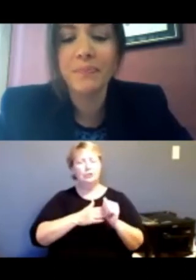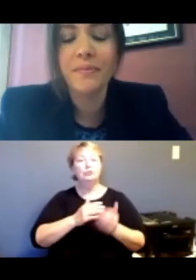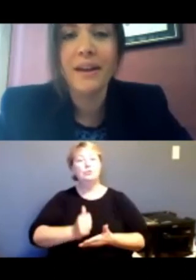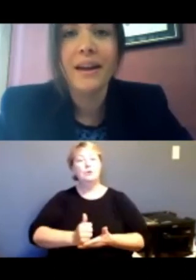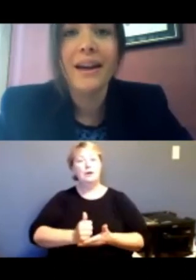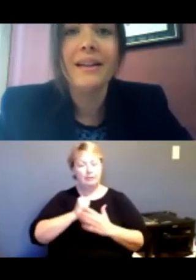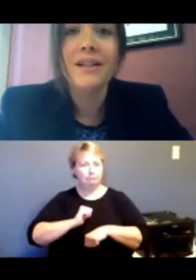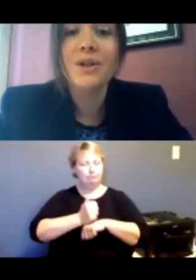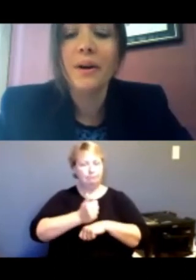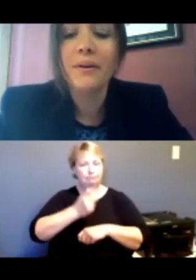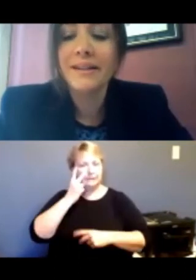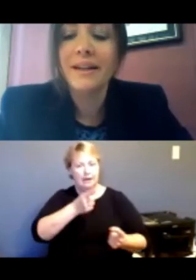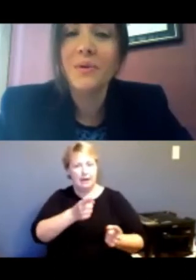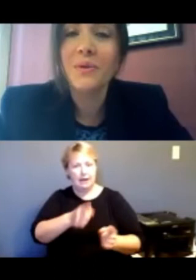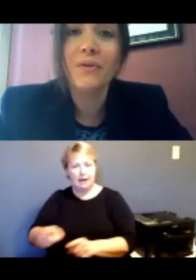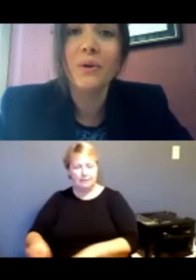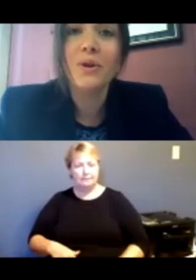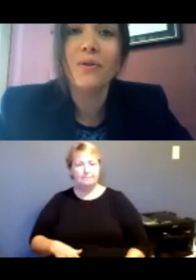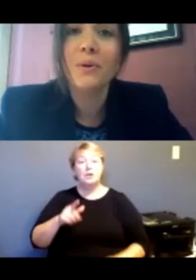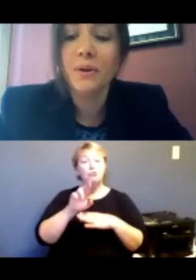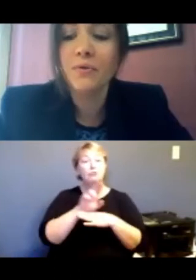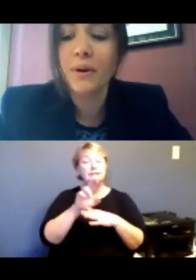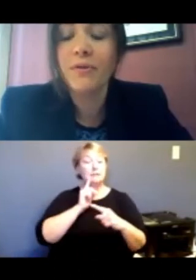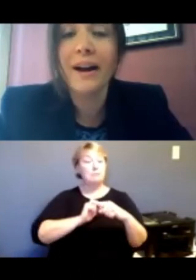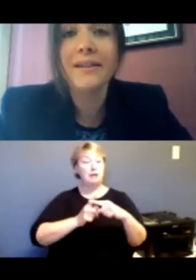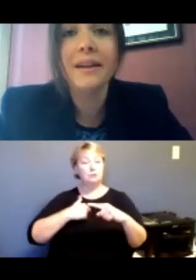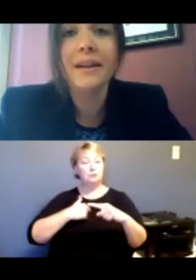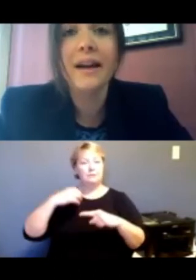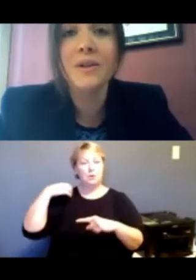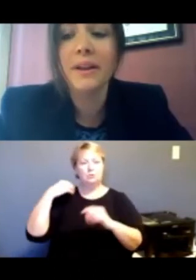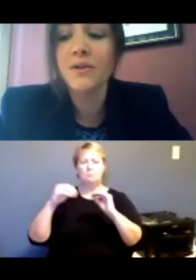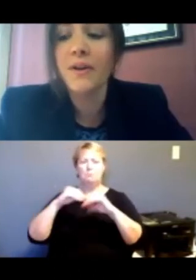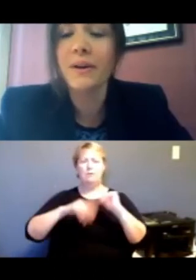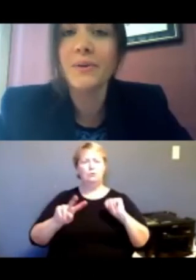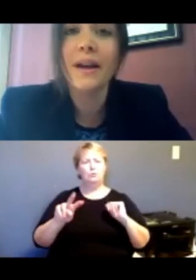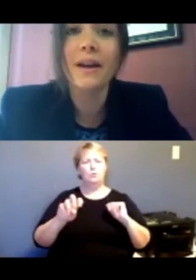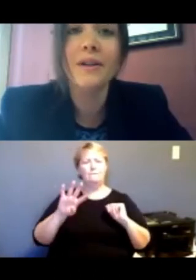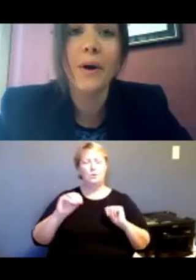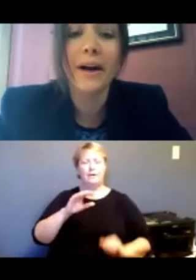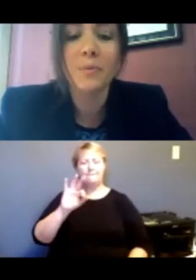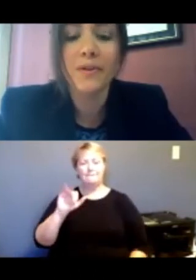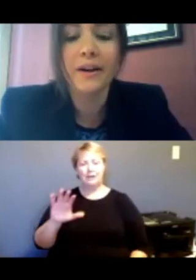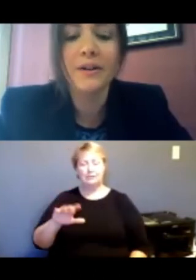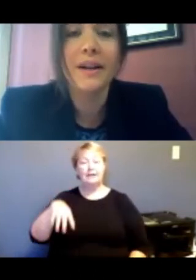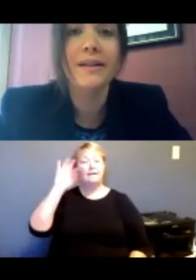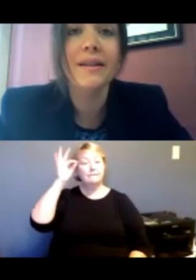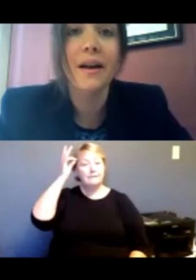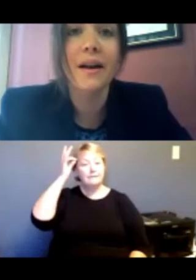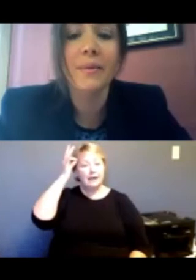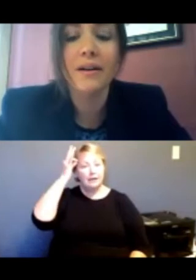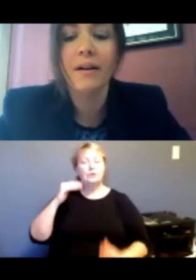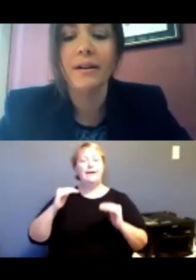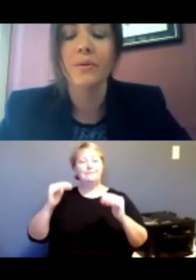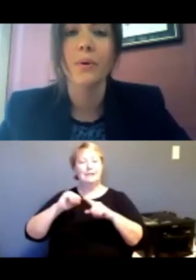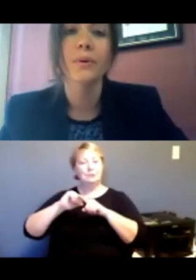fruition. In addition to our residents, we have coached over 240 faculty, as well as fellows, advanced practice providers, and some